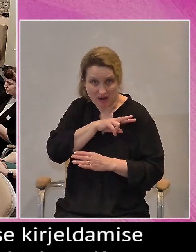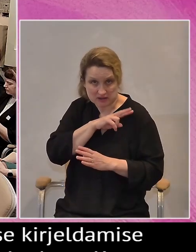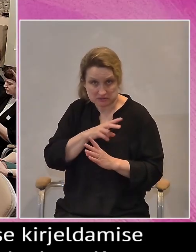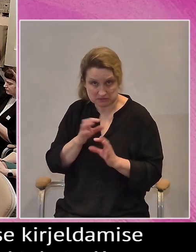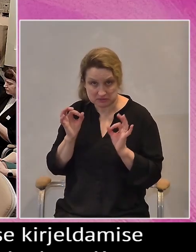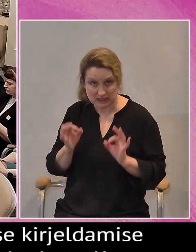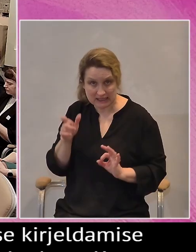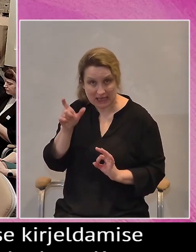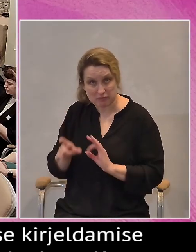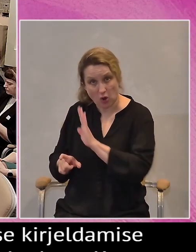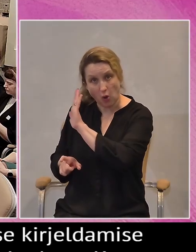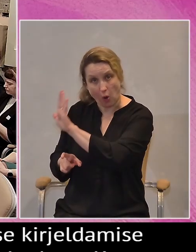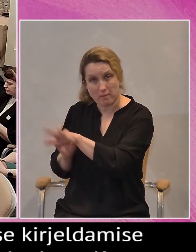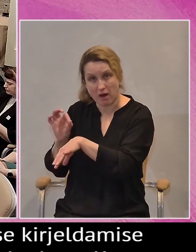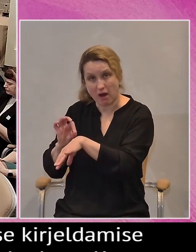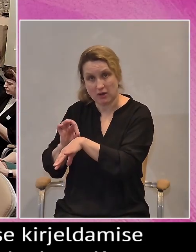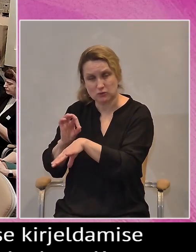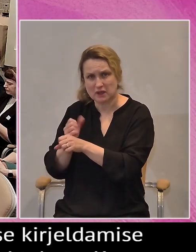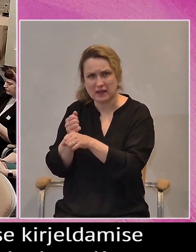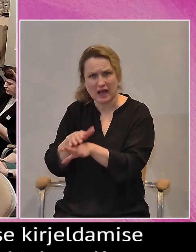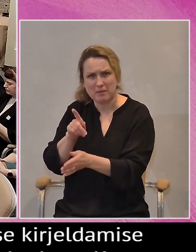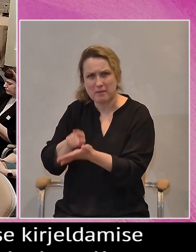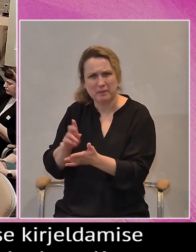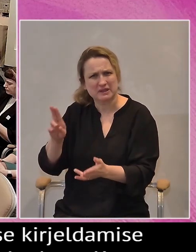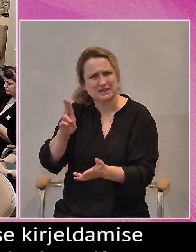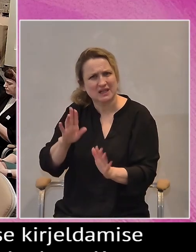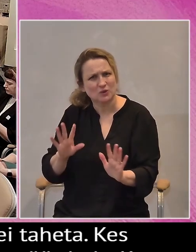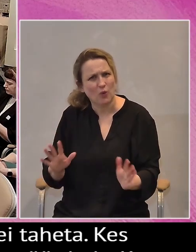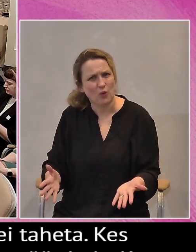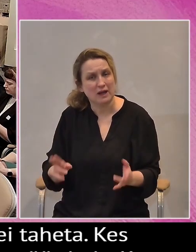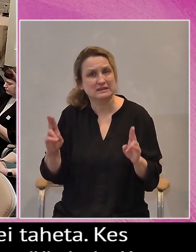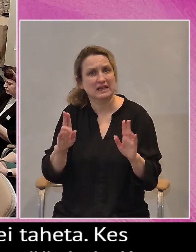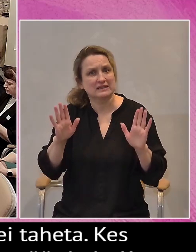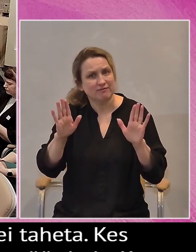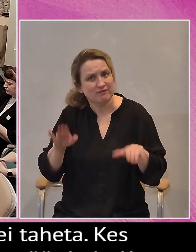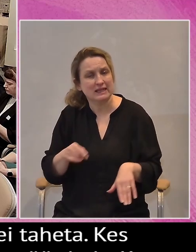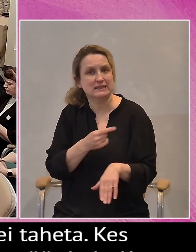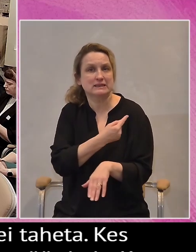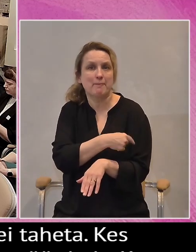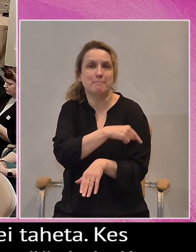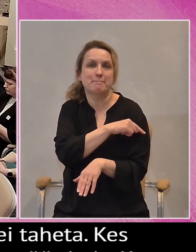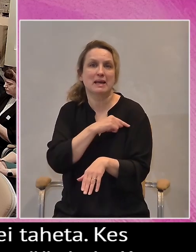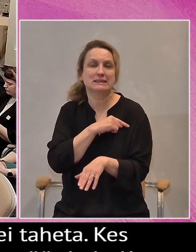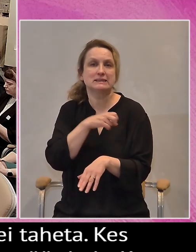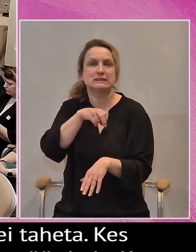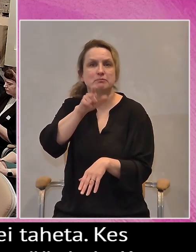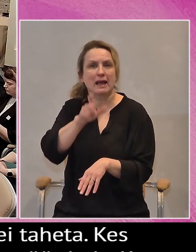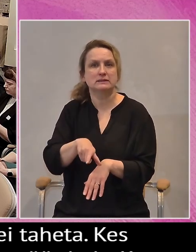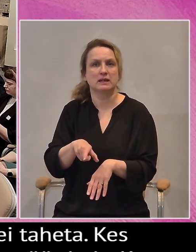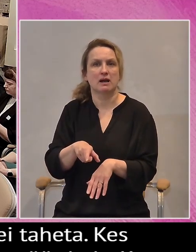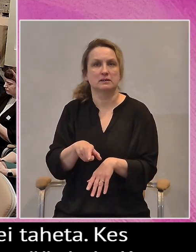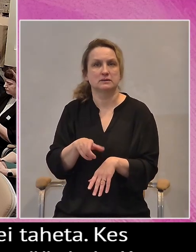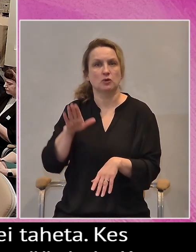said that you should send them to a doctor. So what do you think? Who could be the